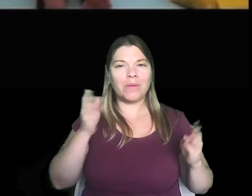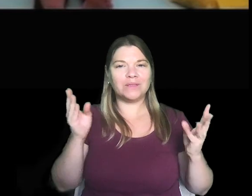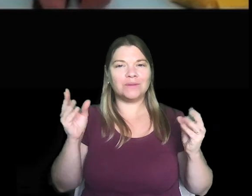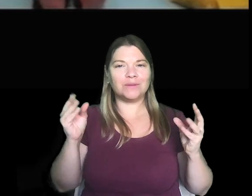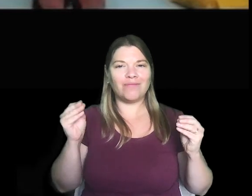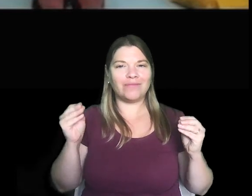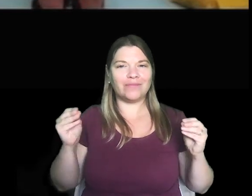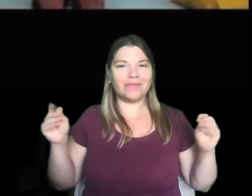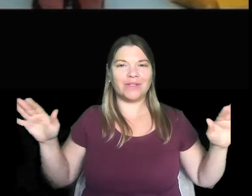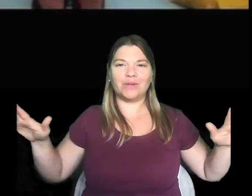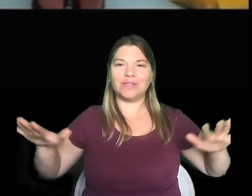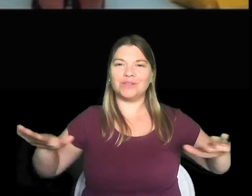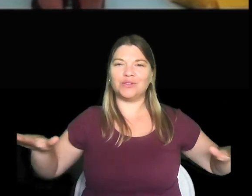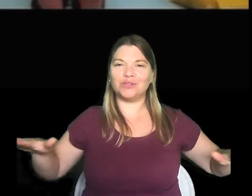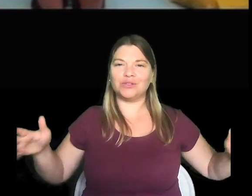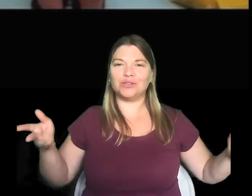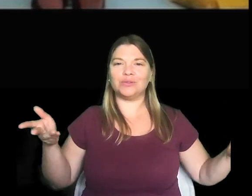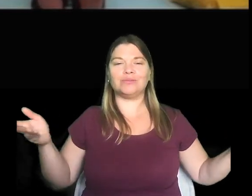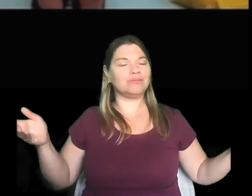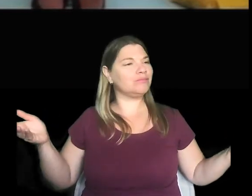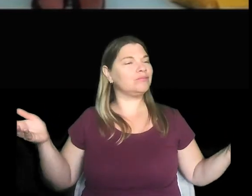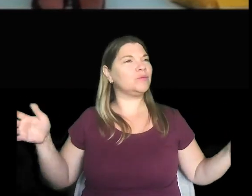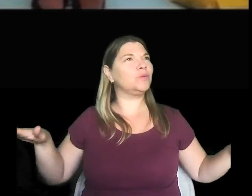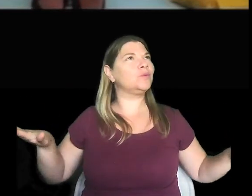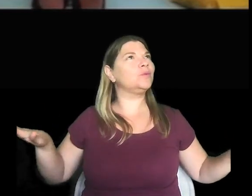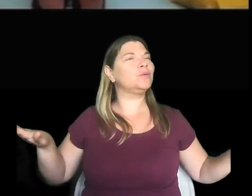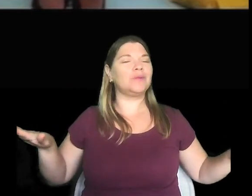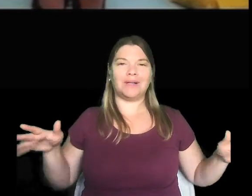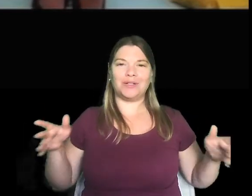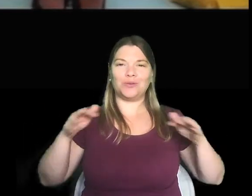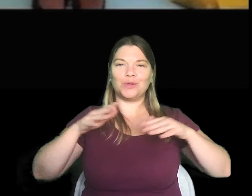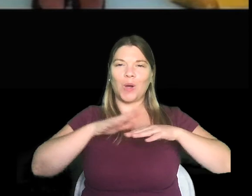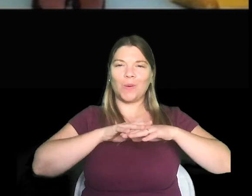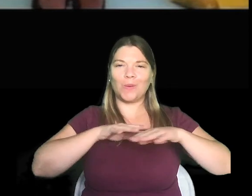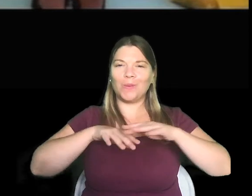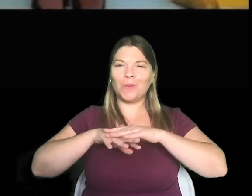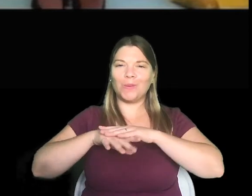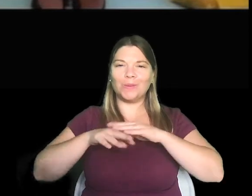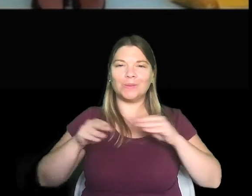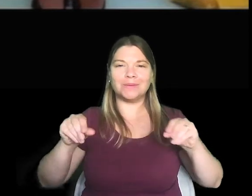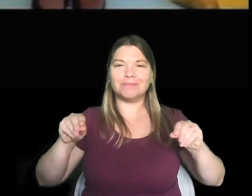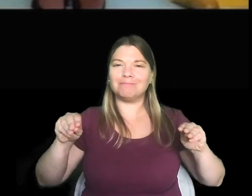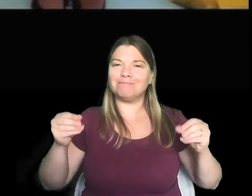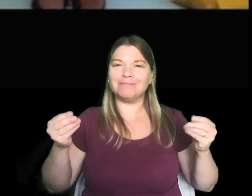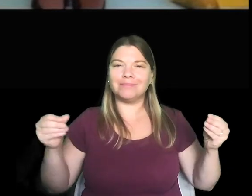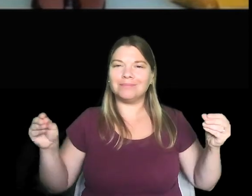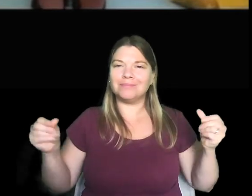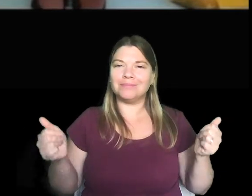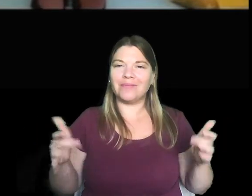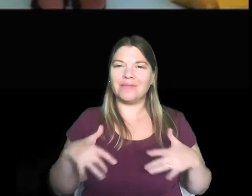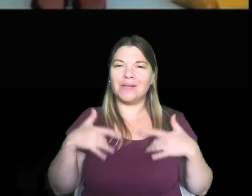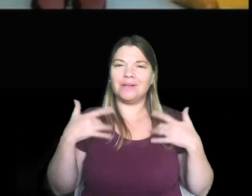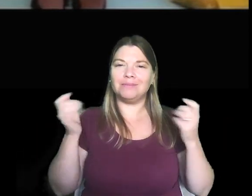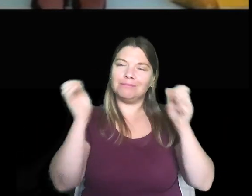Alice hovers her hands in the air, gently moving her fingers in imaginary sand. Linzy stretches out her legs, wiggling her toes and sliding her fingers